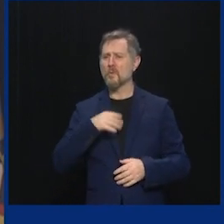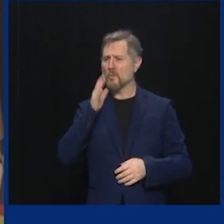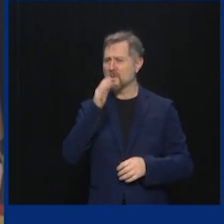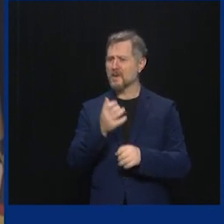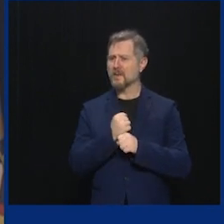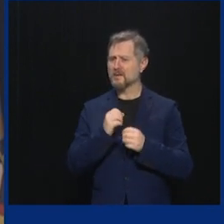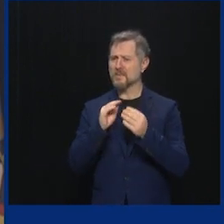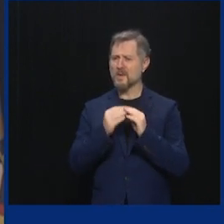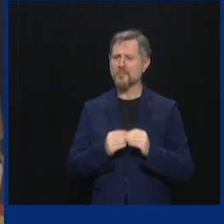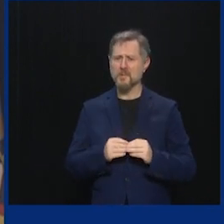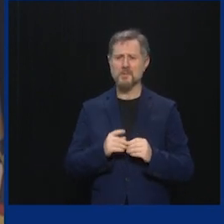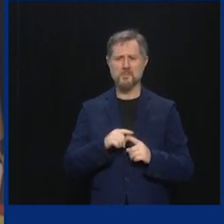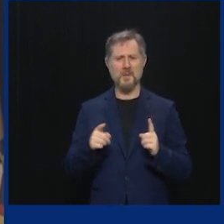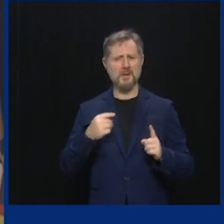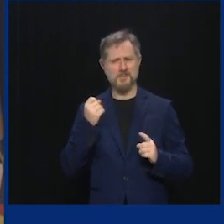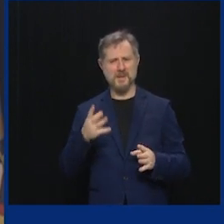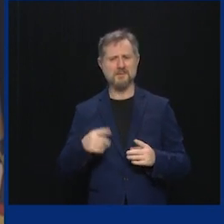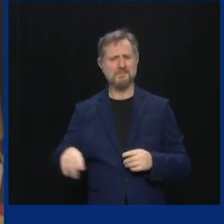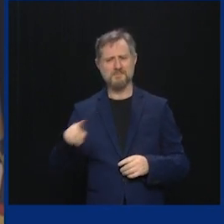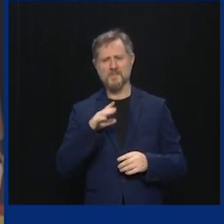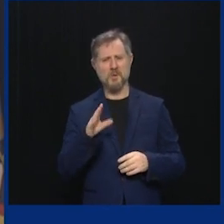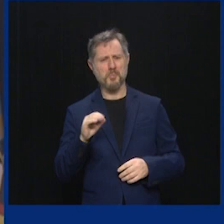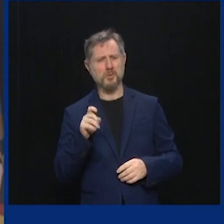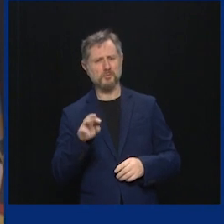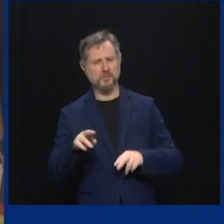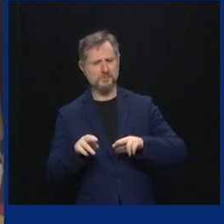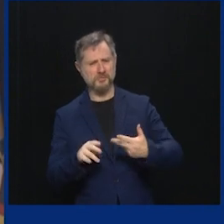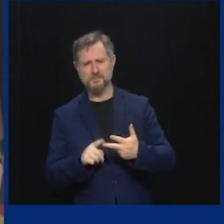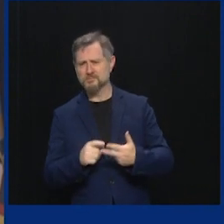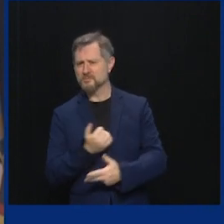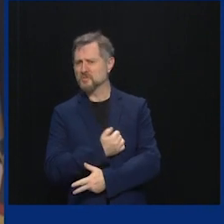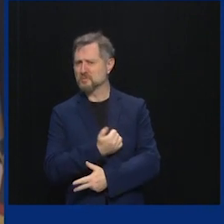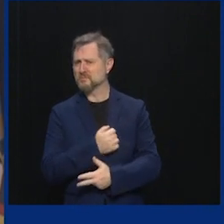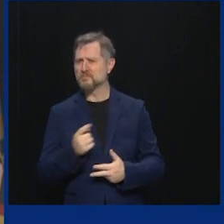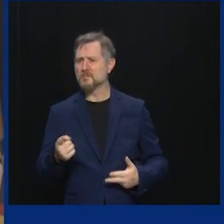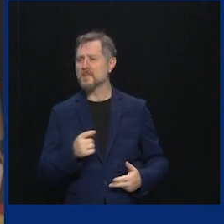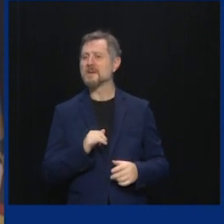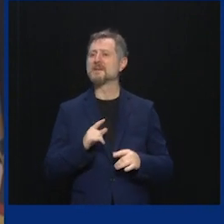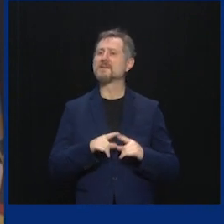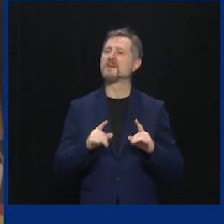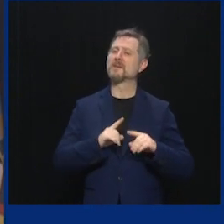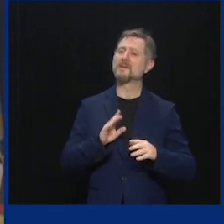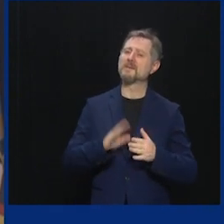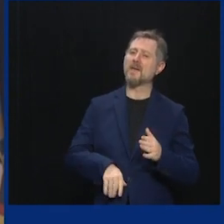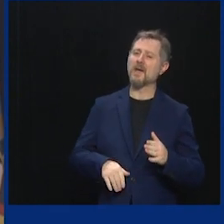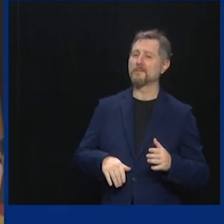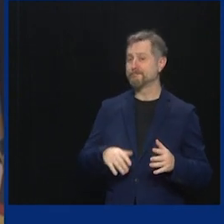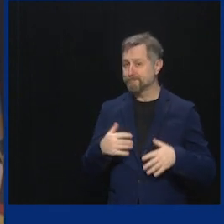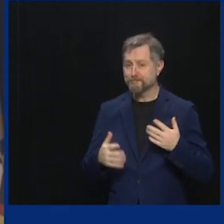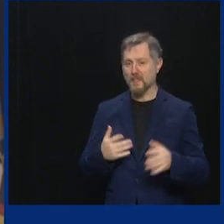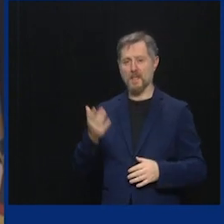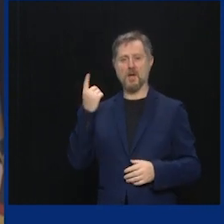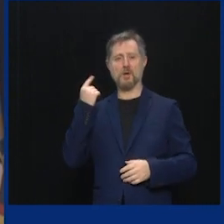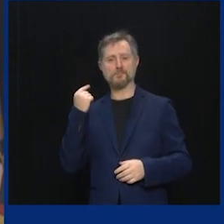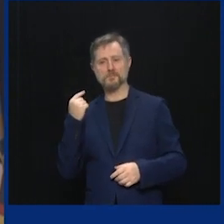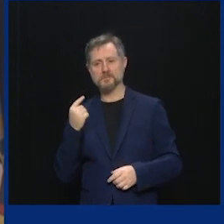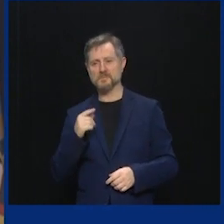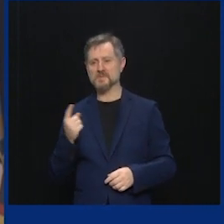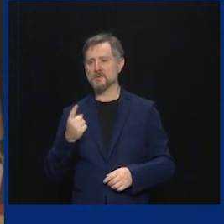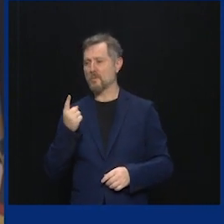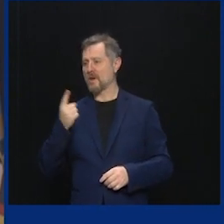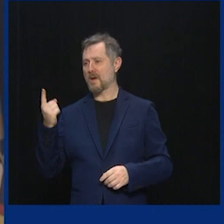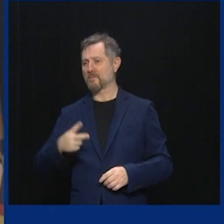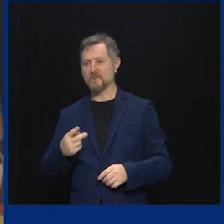people have been vaccinated and have the booster shot in nursing homes. So it's a very different dynamic than we were experiencing last year or the year and a half